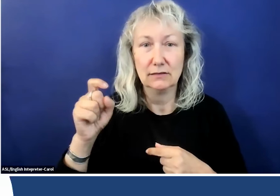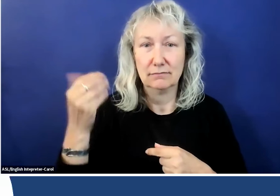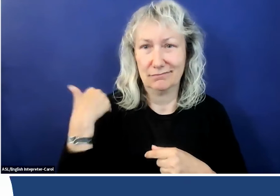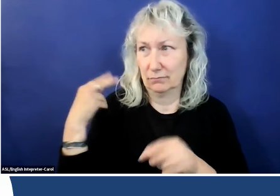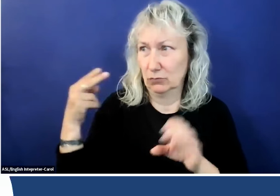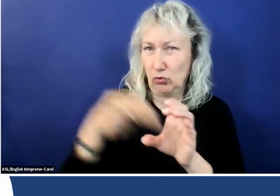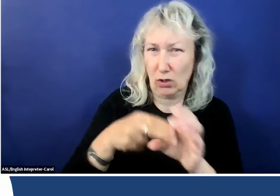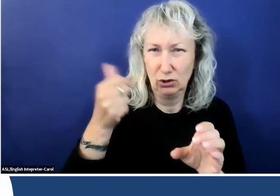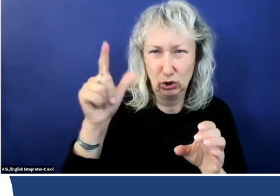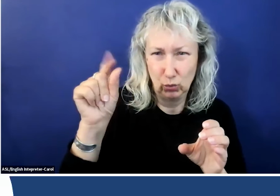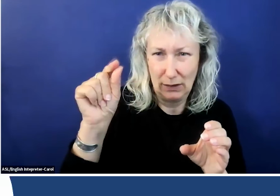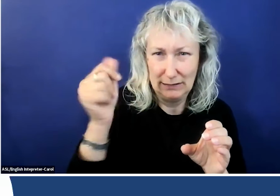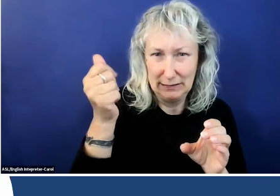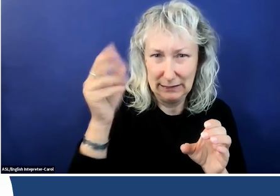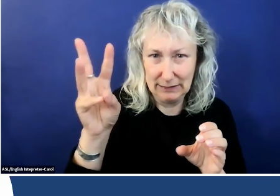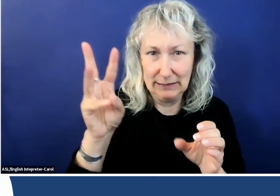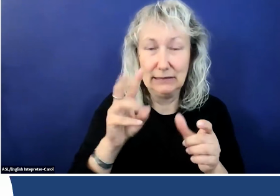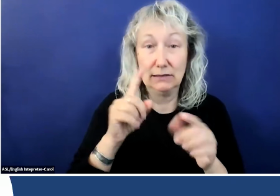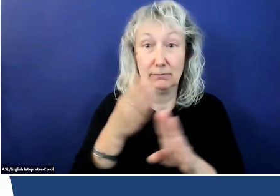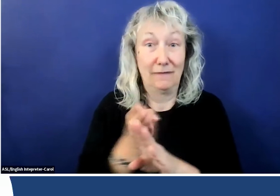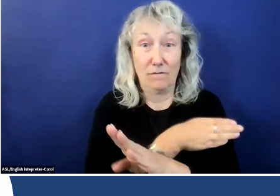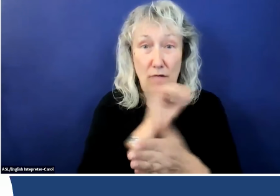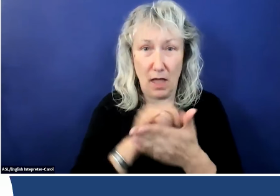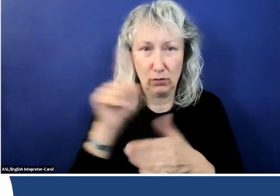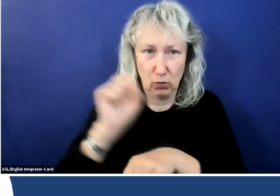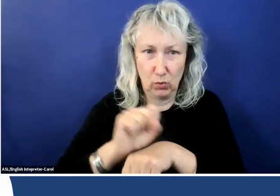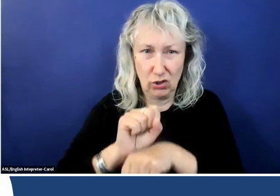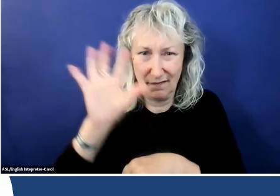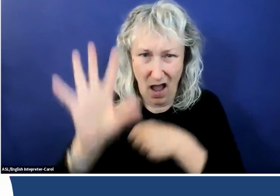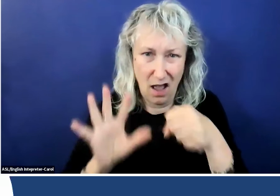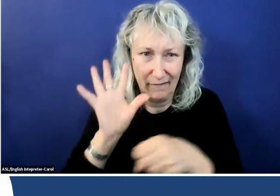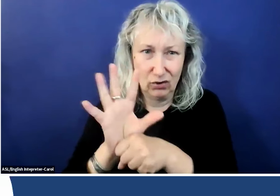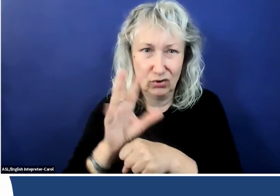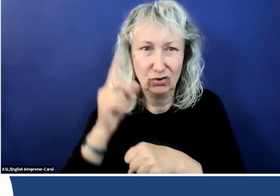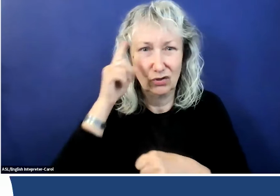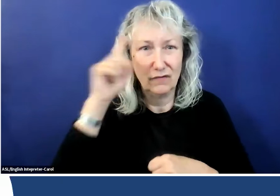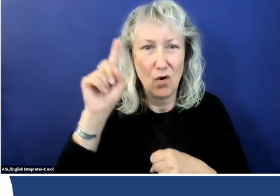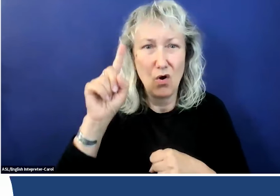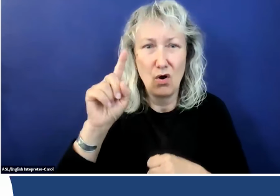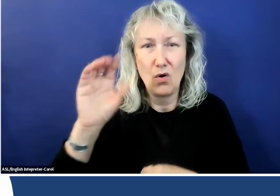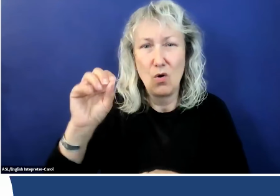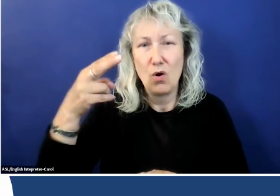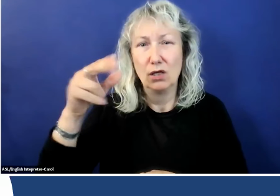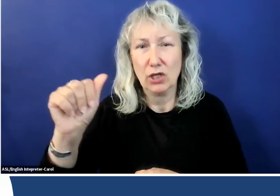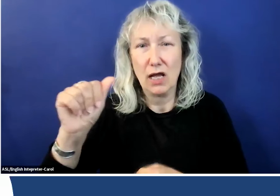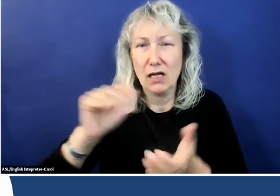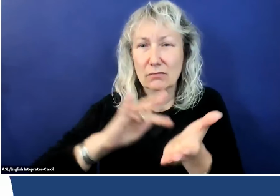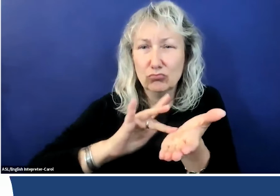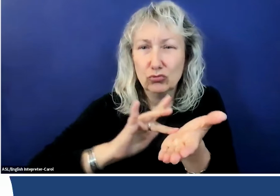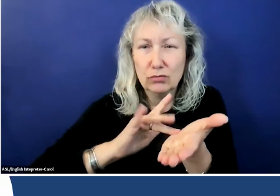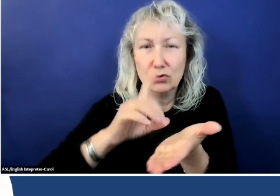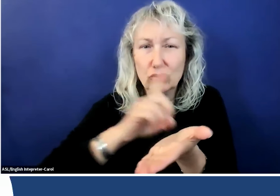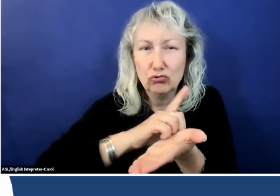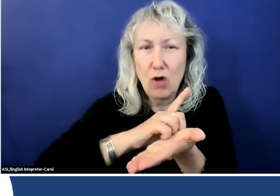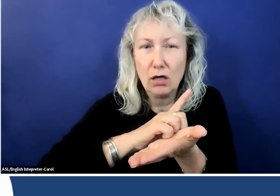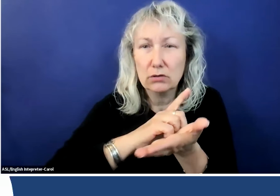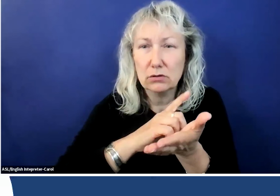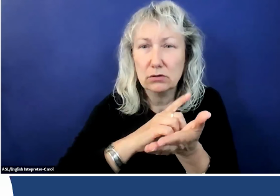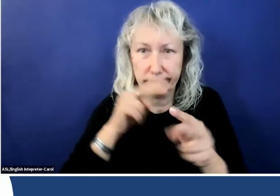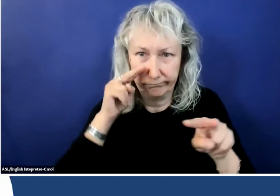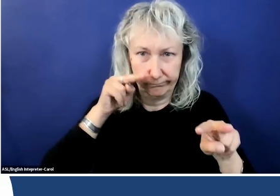Health Authority's prescription drug monitoring program as a research analyst and contract